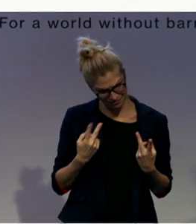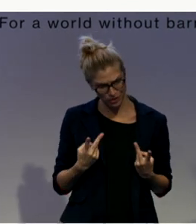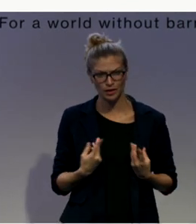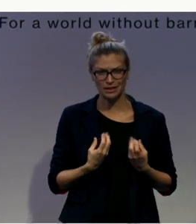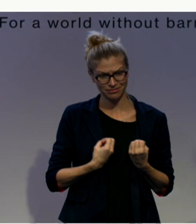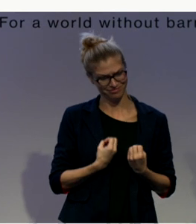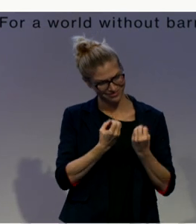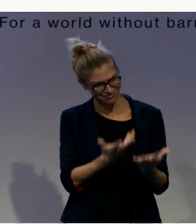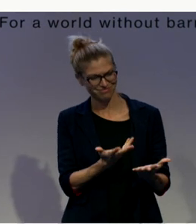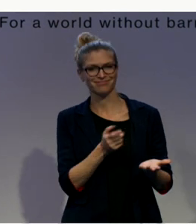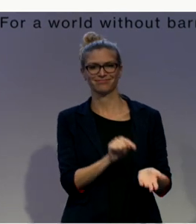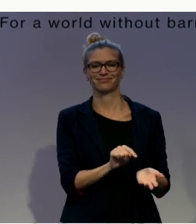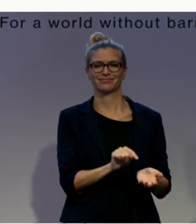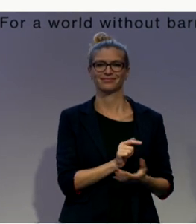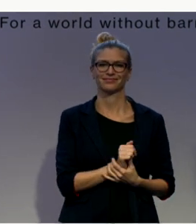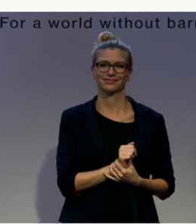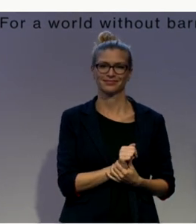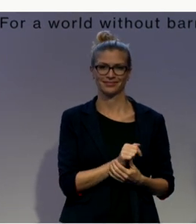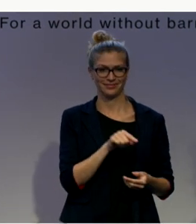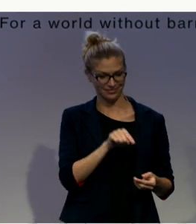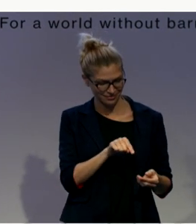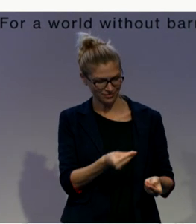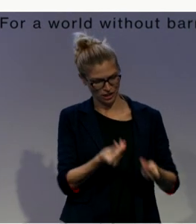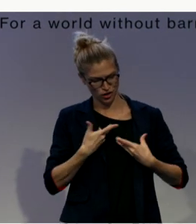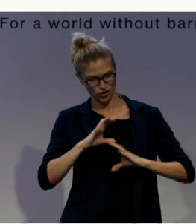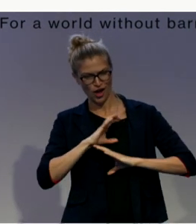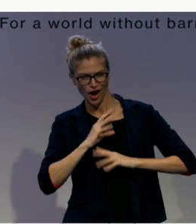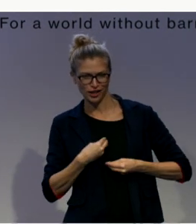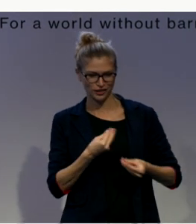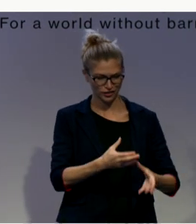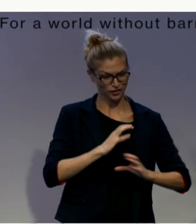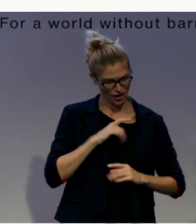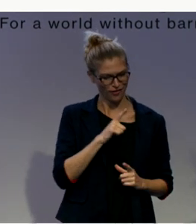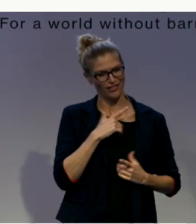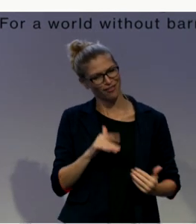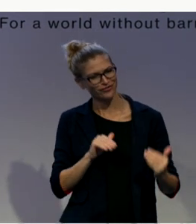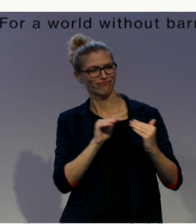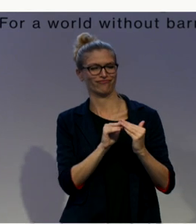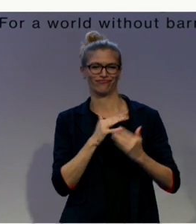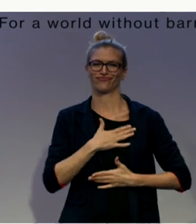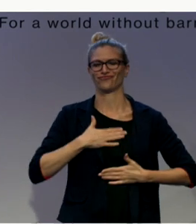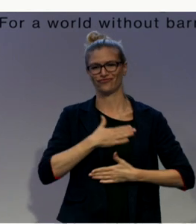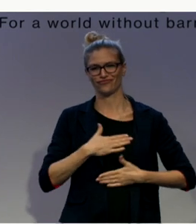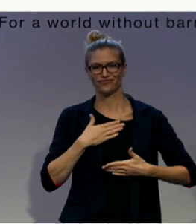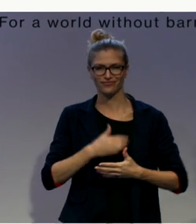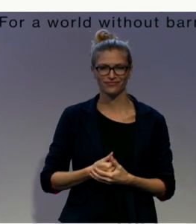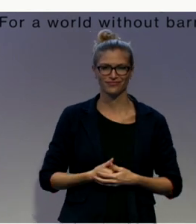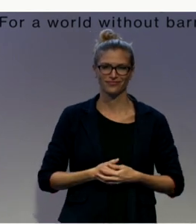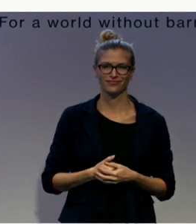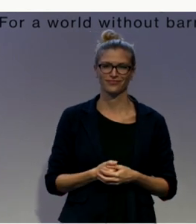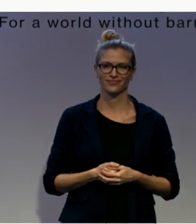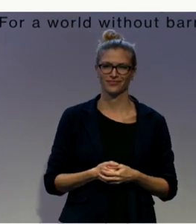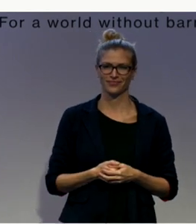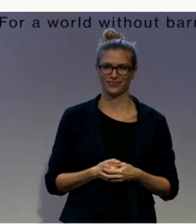us the chance to be equal and to feel our rights.